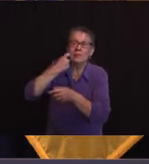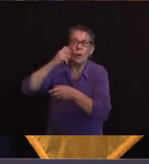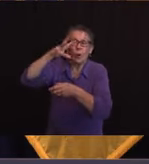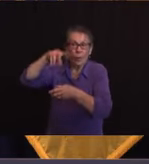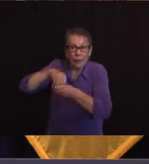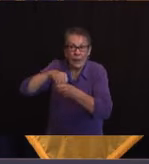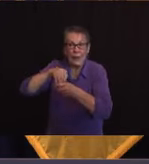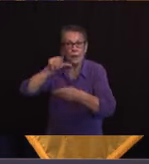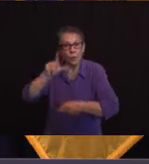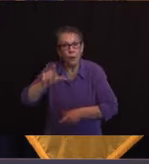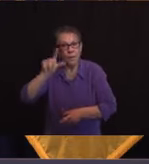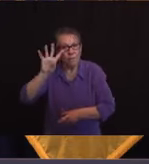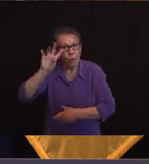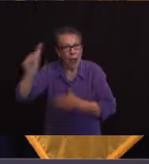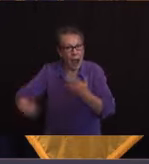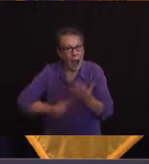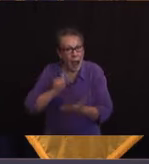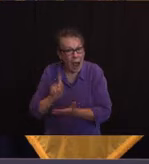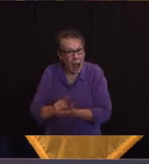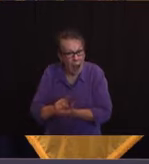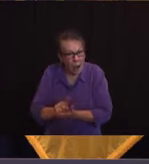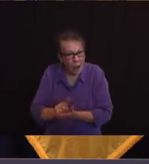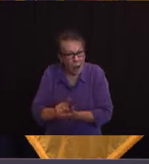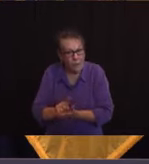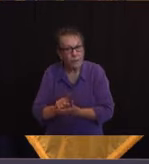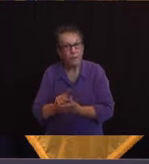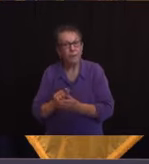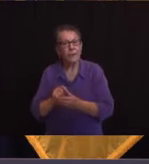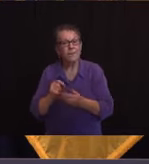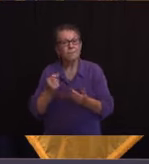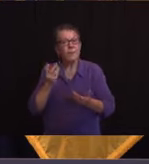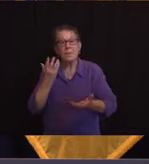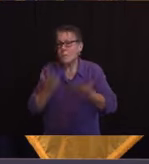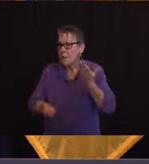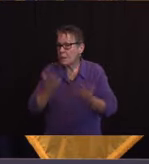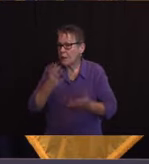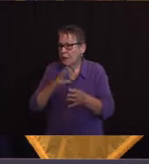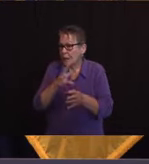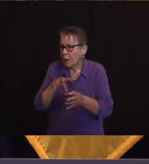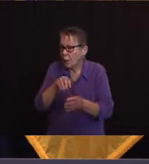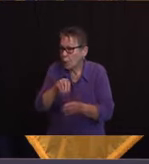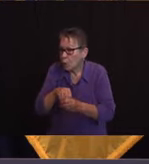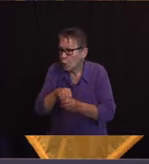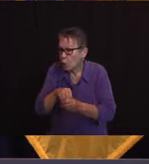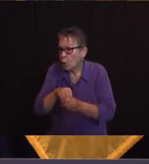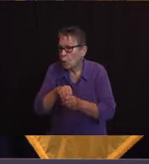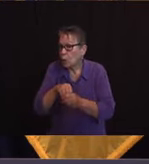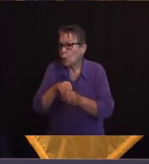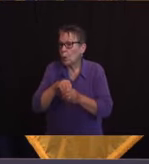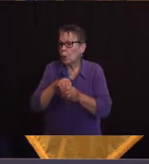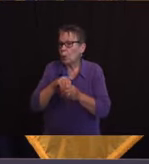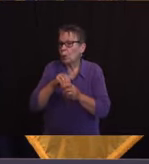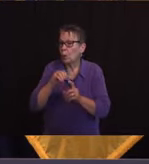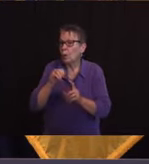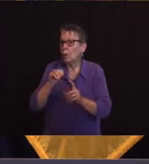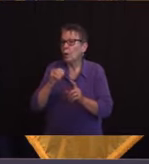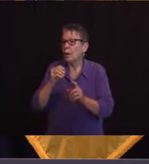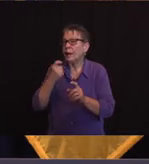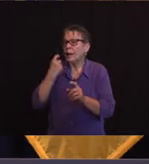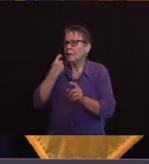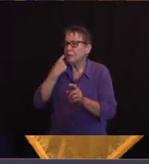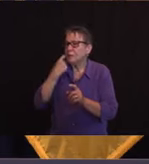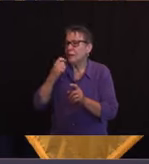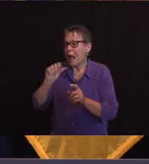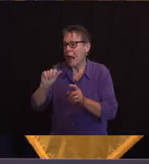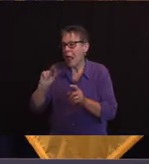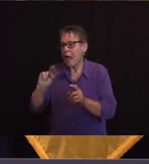reported as new antigen positive cases if subsequent positive PCR cases are received in the previous 24